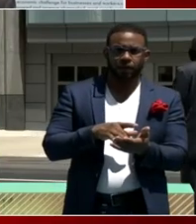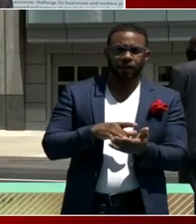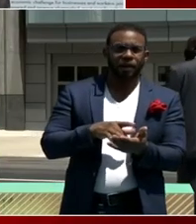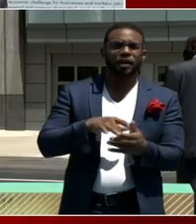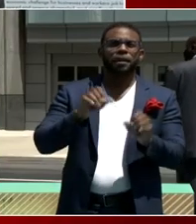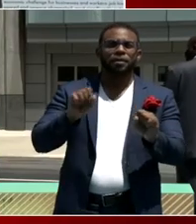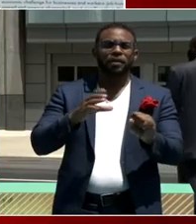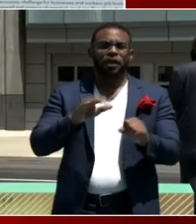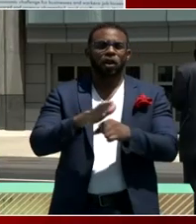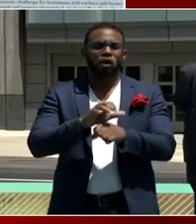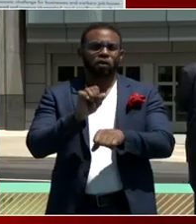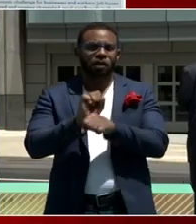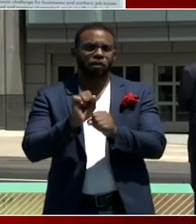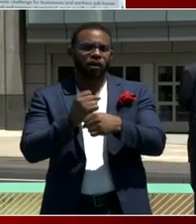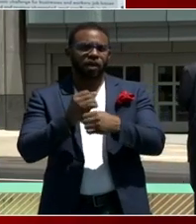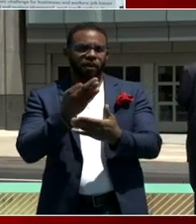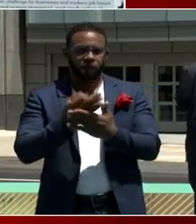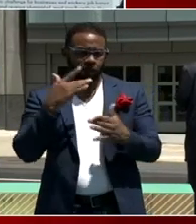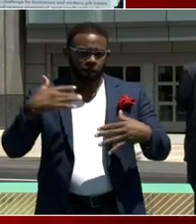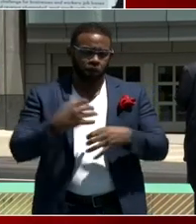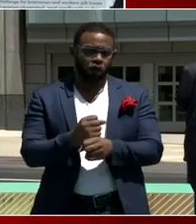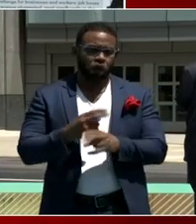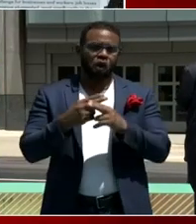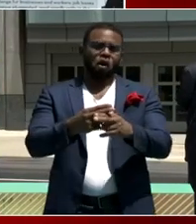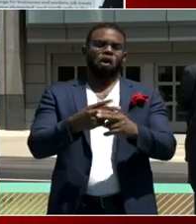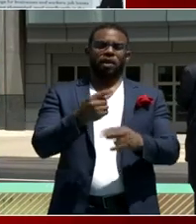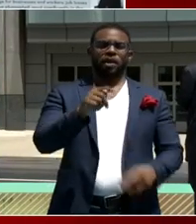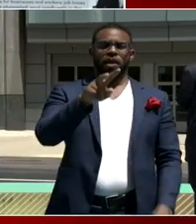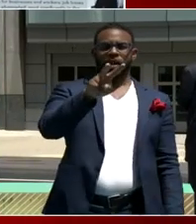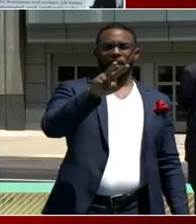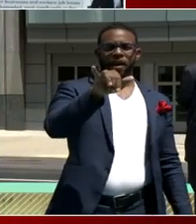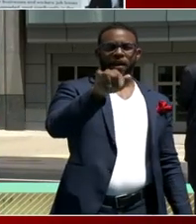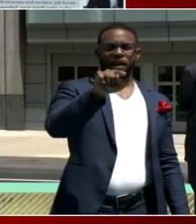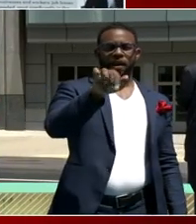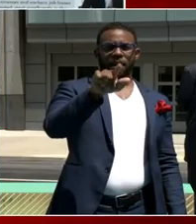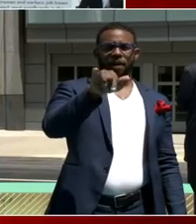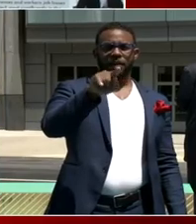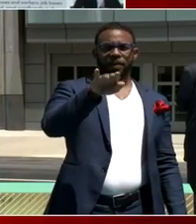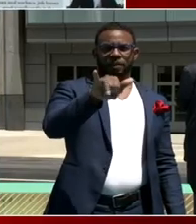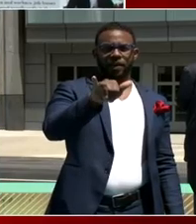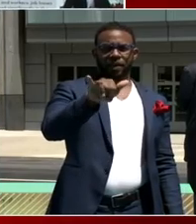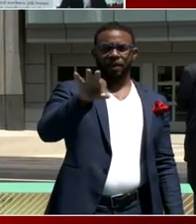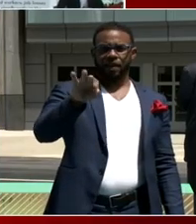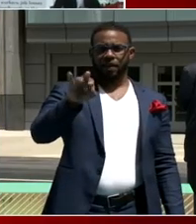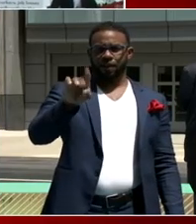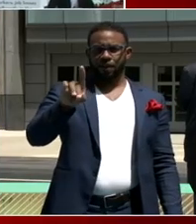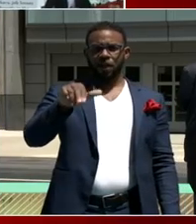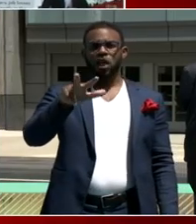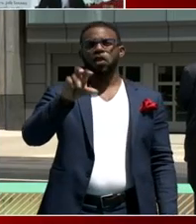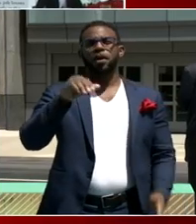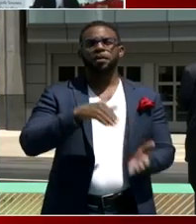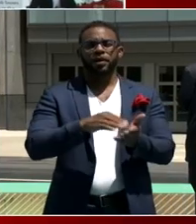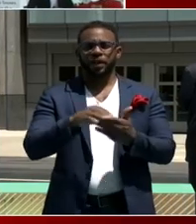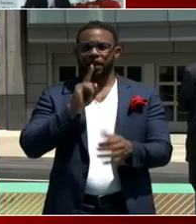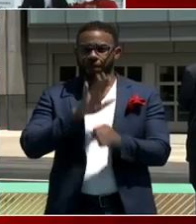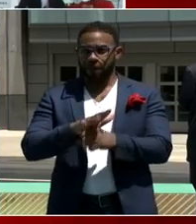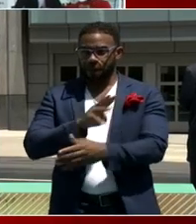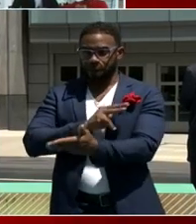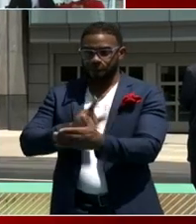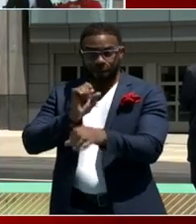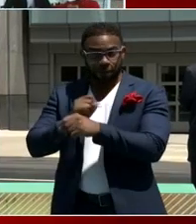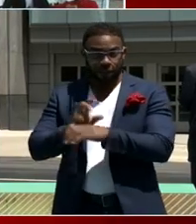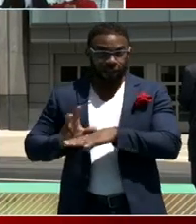and Local Jobs Creation Fund. For short, let's just call it the Vitality Fund. The Vitality Fund is a $30 million commitment that Mayor Bowser has